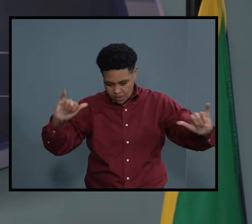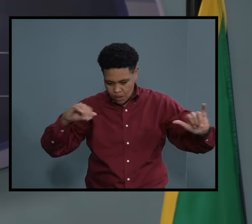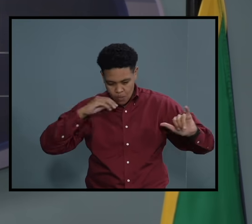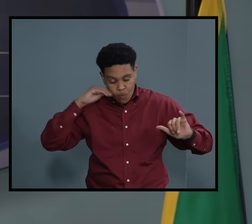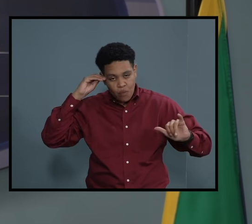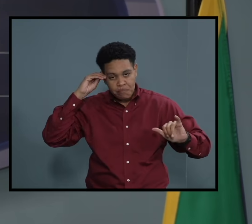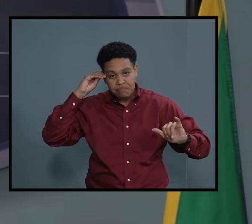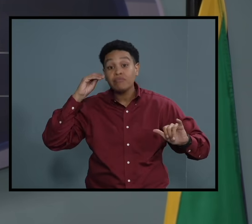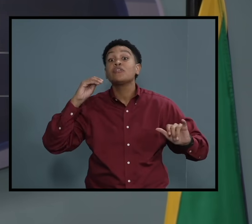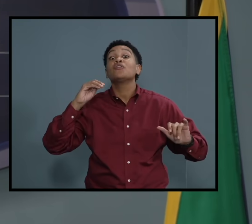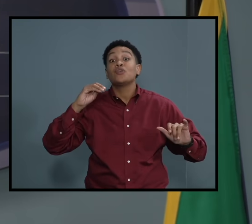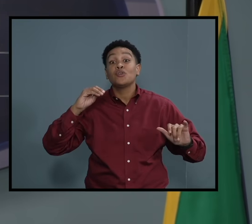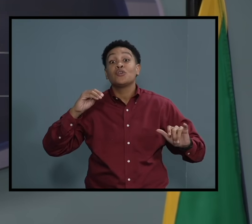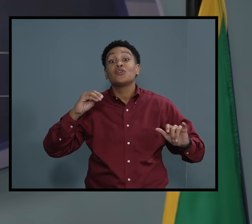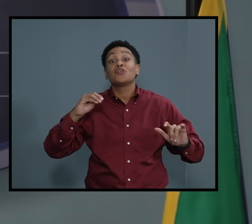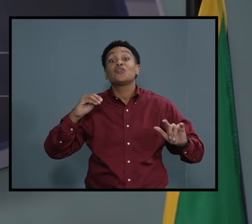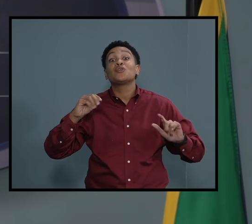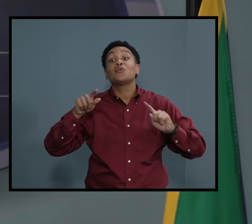a.m.